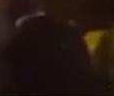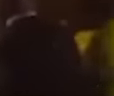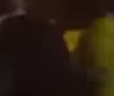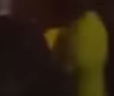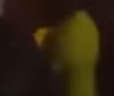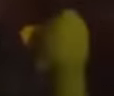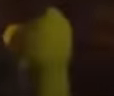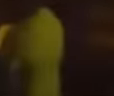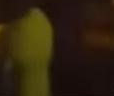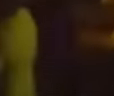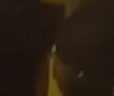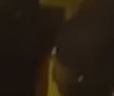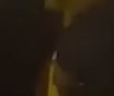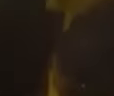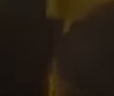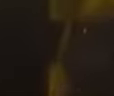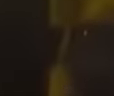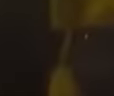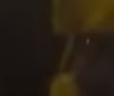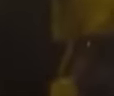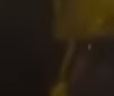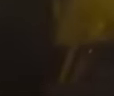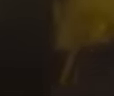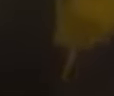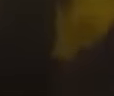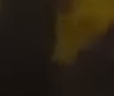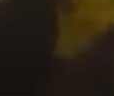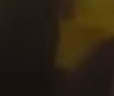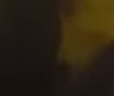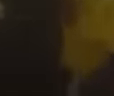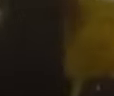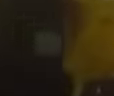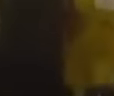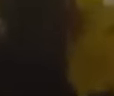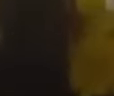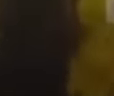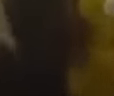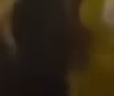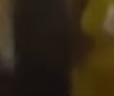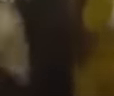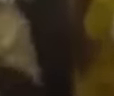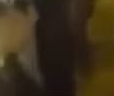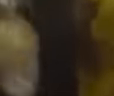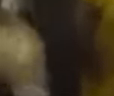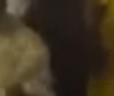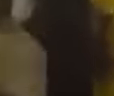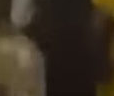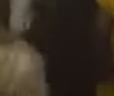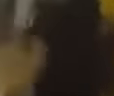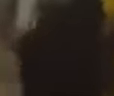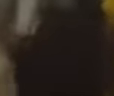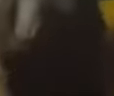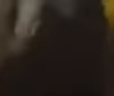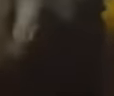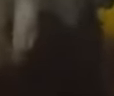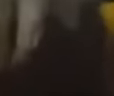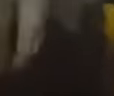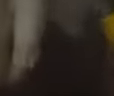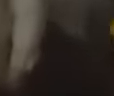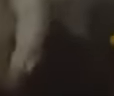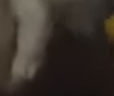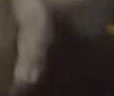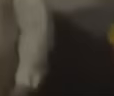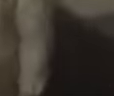It takes power to do ministry. It takes power to be wealthy. It takes power to remain